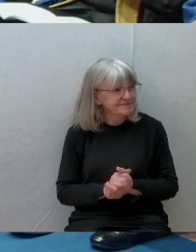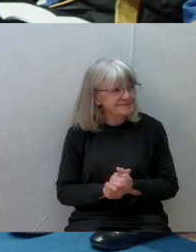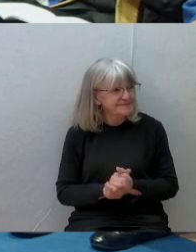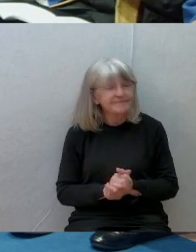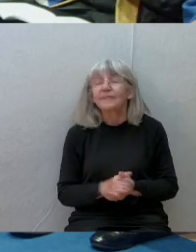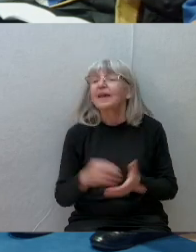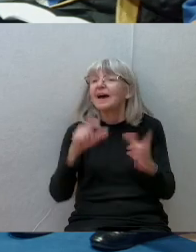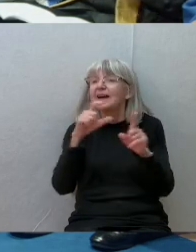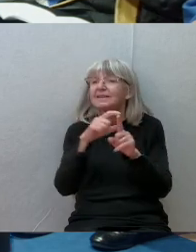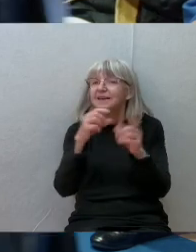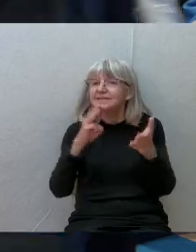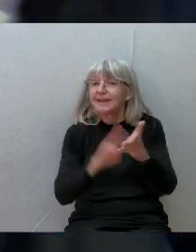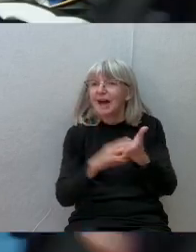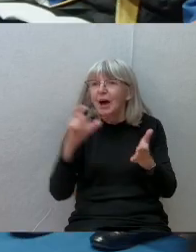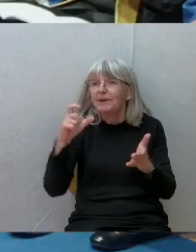Daisy McNiven.